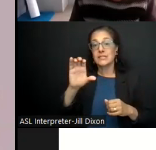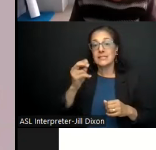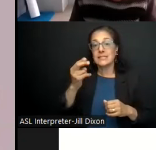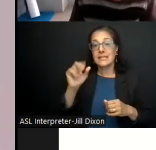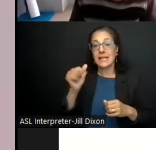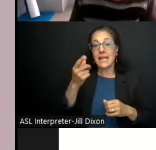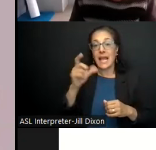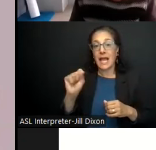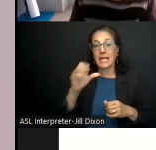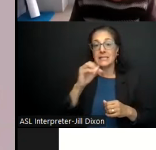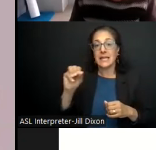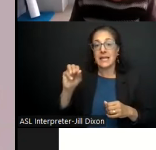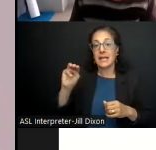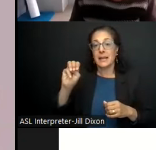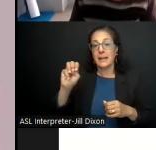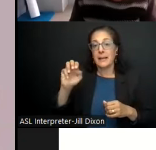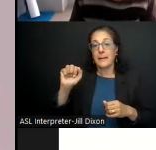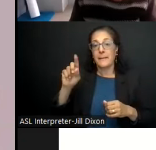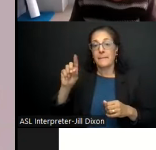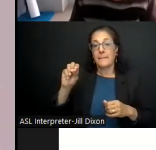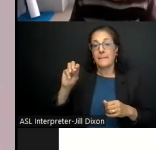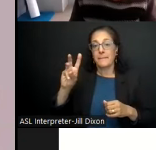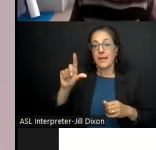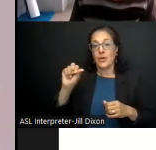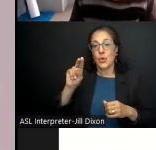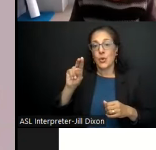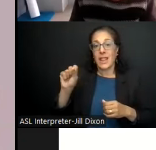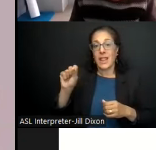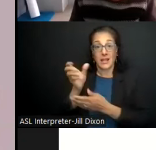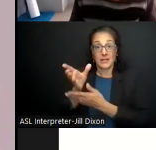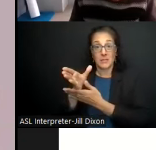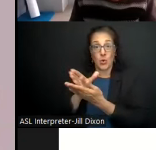Meadowlands portion, you'll see that